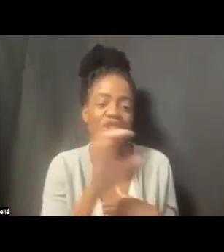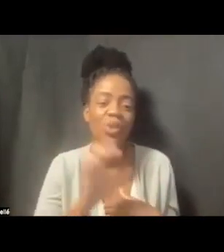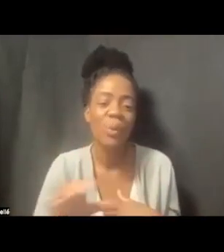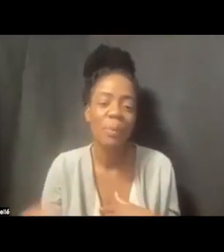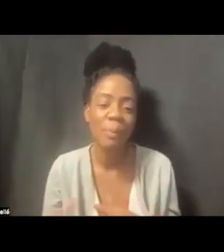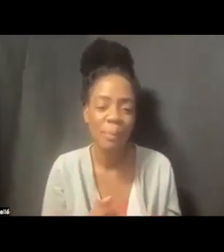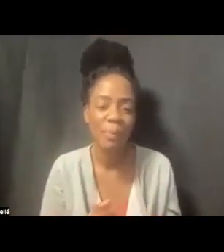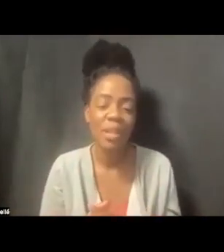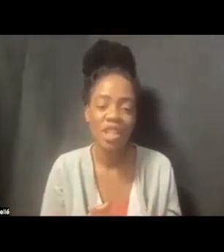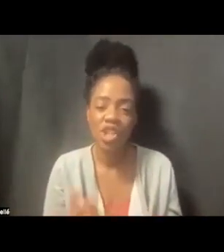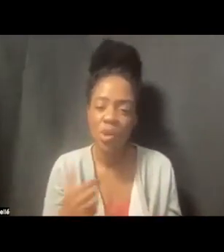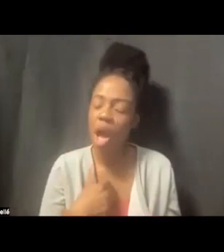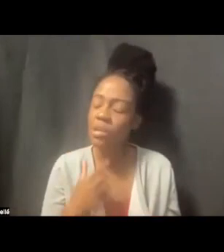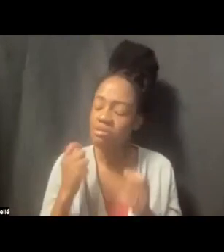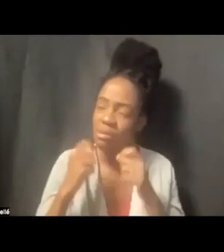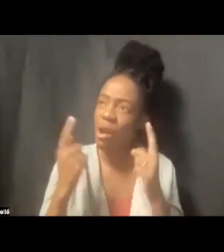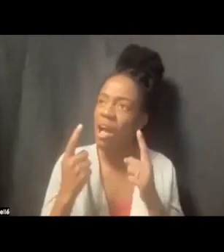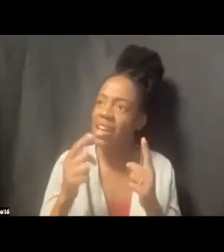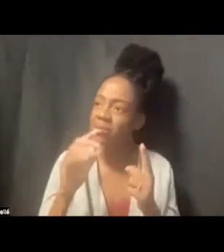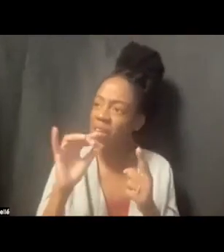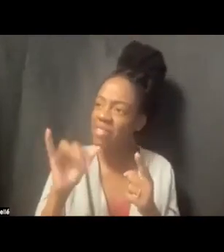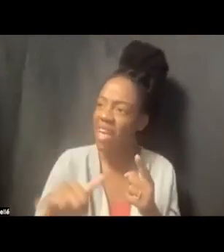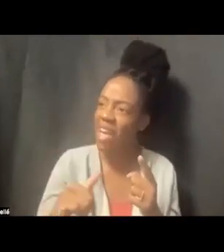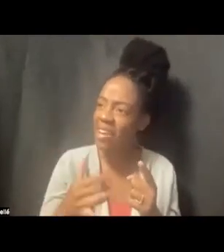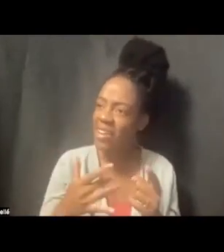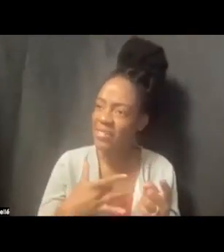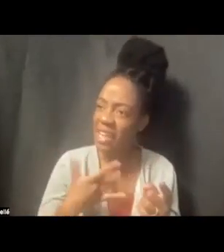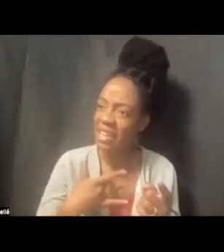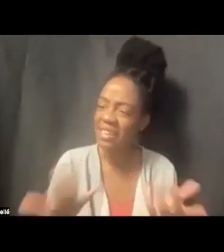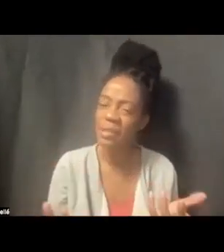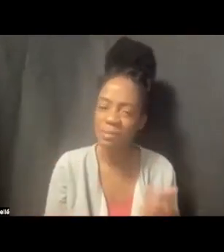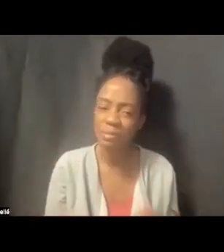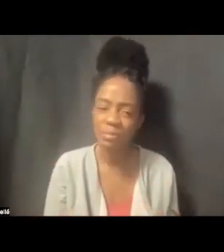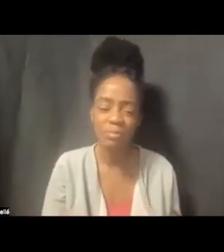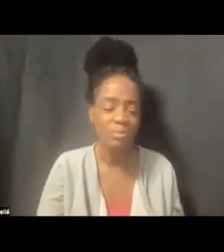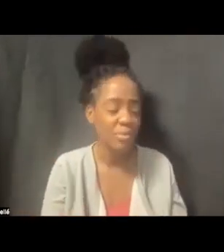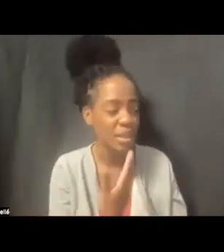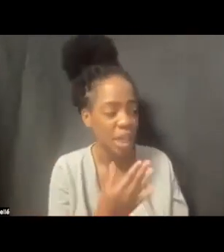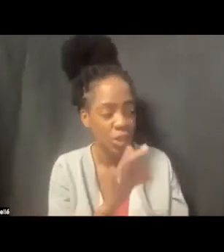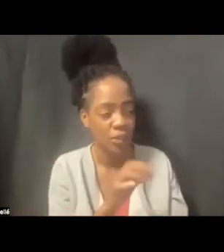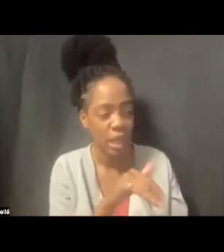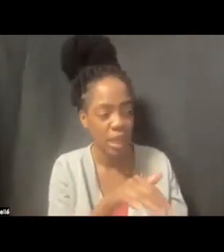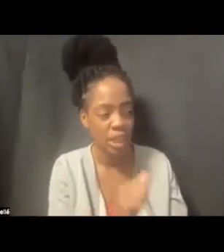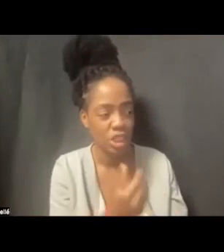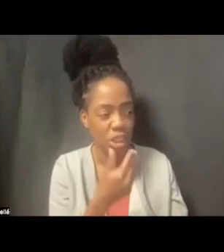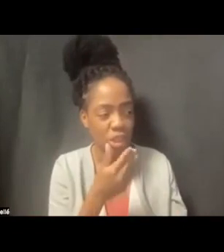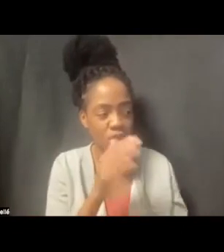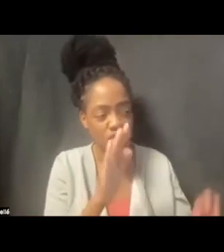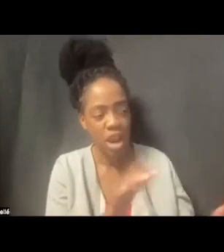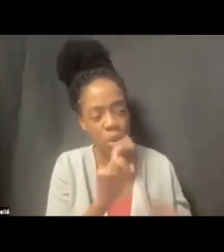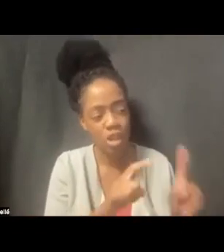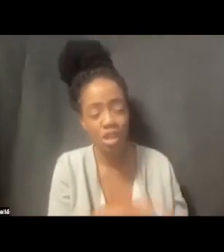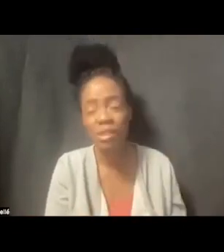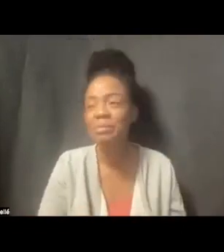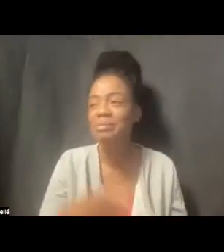it surprised me how fulfilling that was. Mm. Thank you, Felicia. Great questions. Yeah, you're welcome.